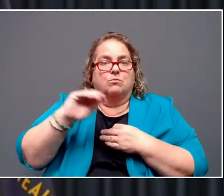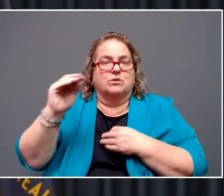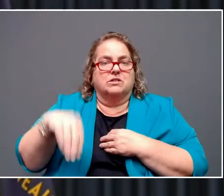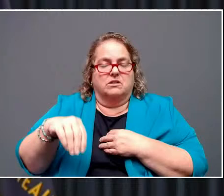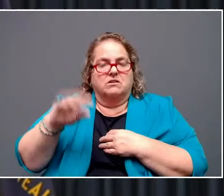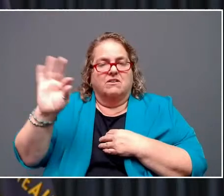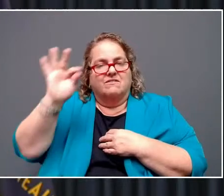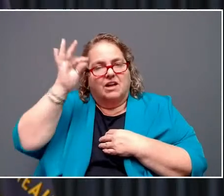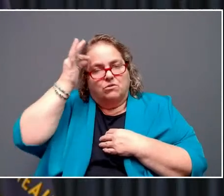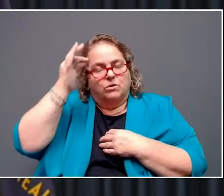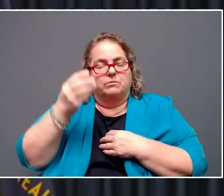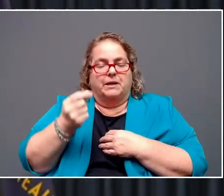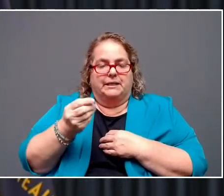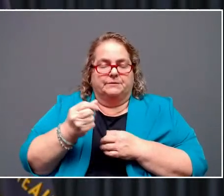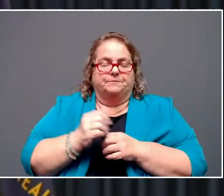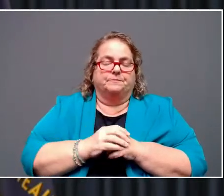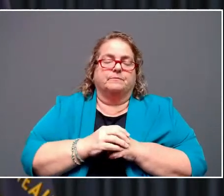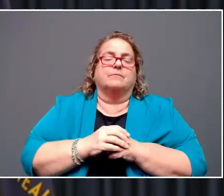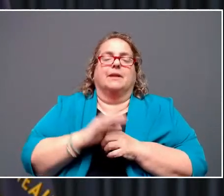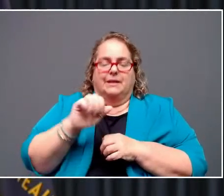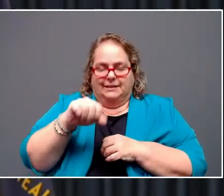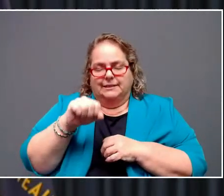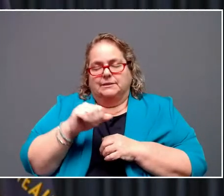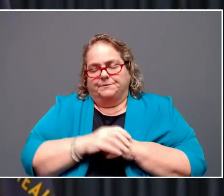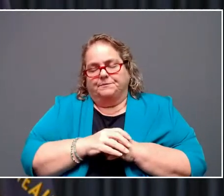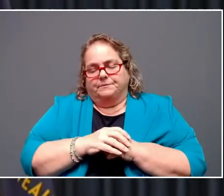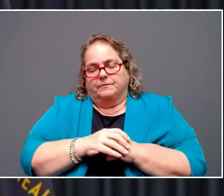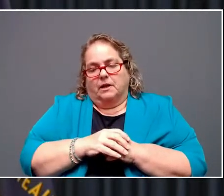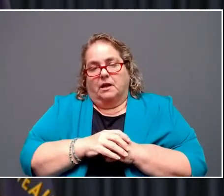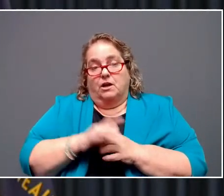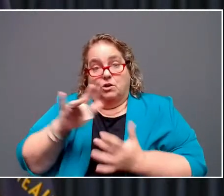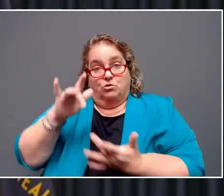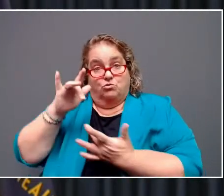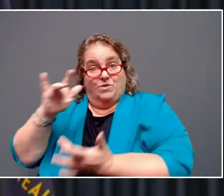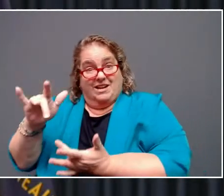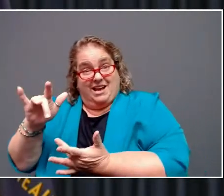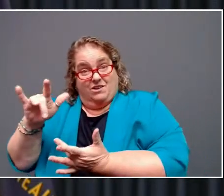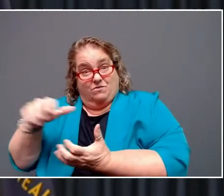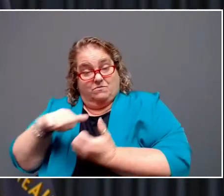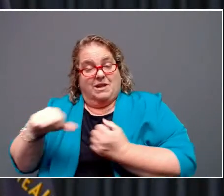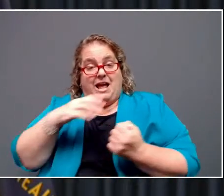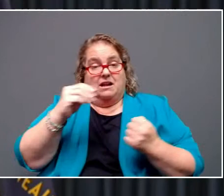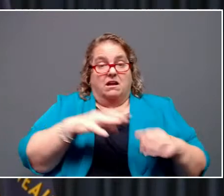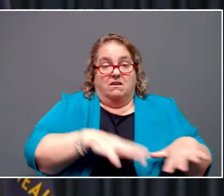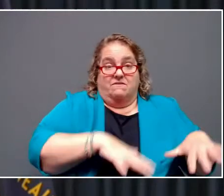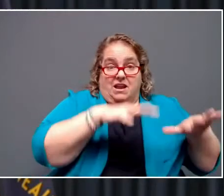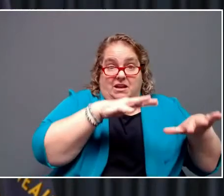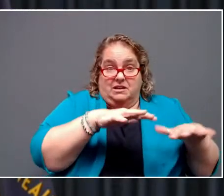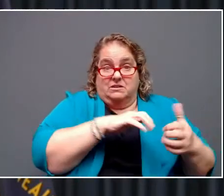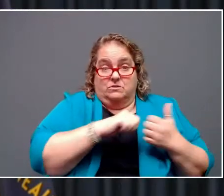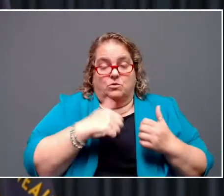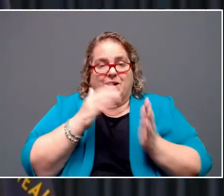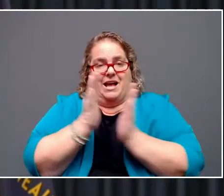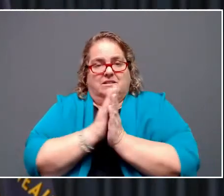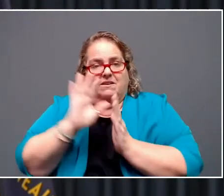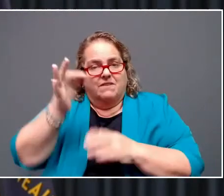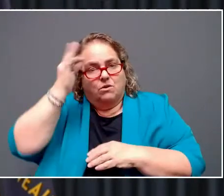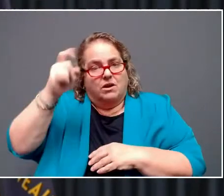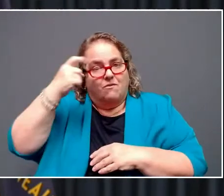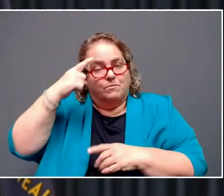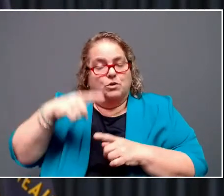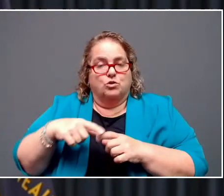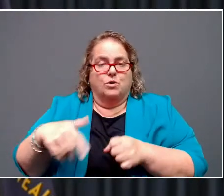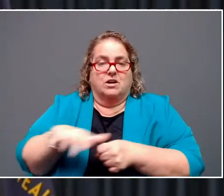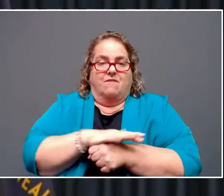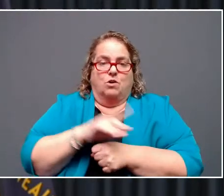Yes. So both in the tornadoes and in the flooding, we asked the federal government to cover 100%